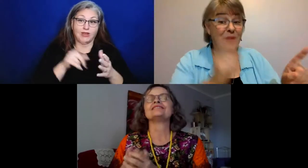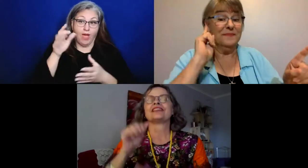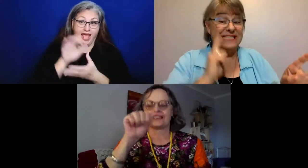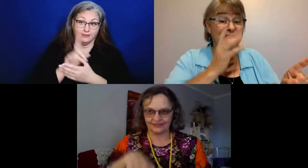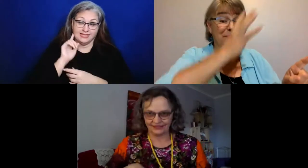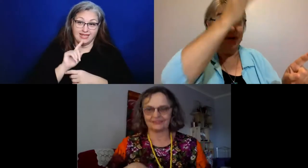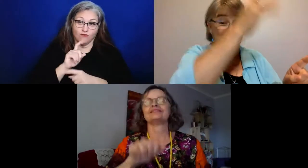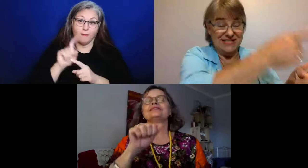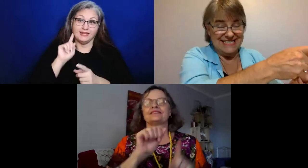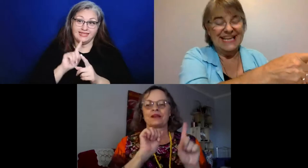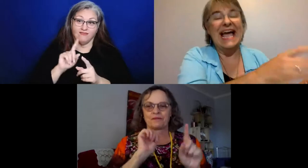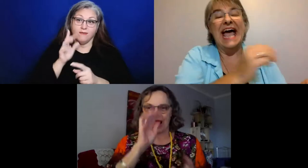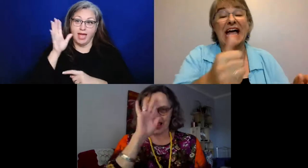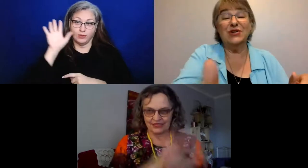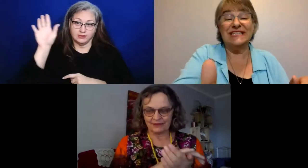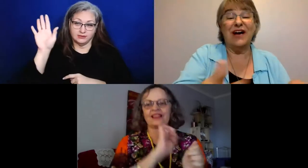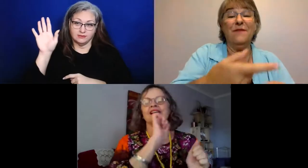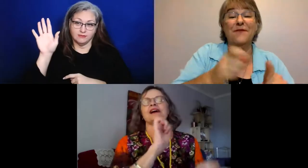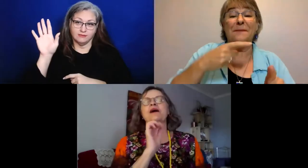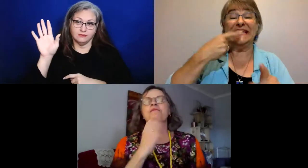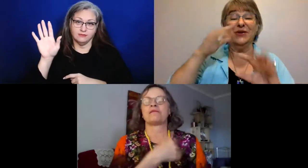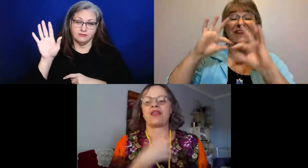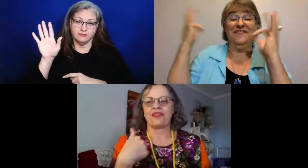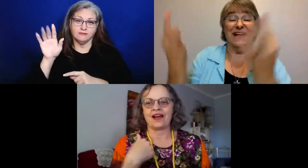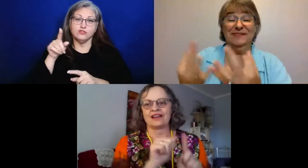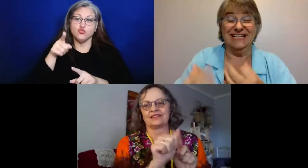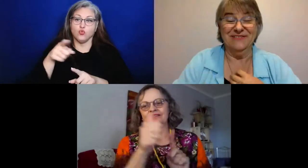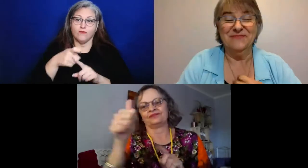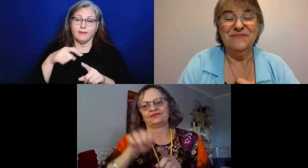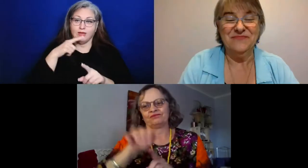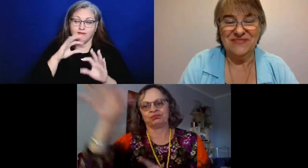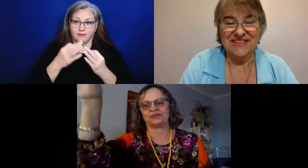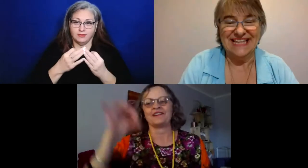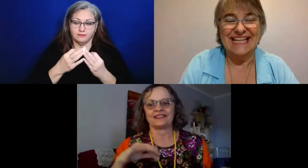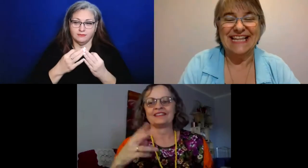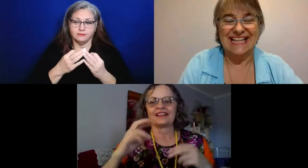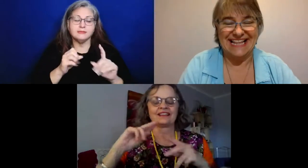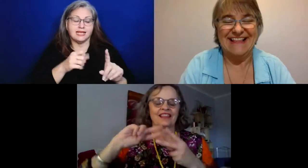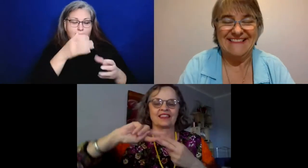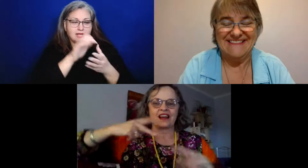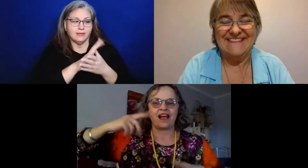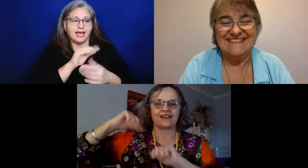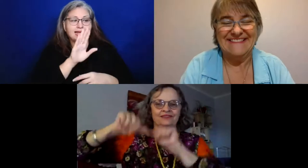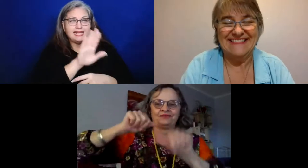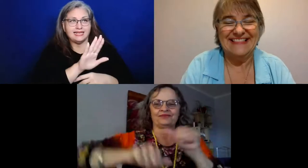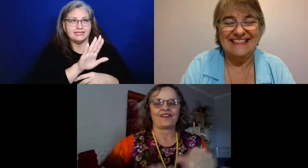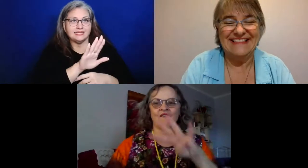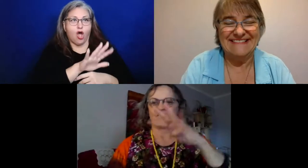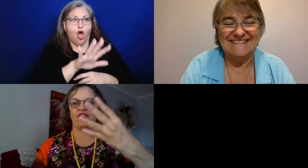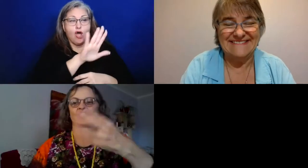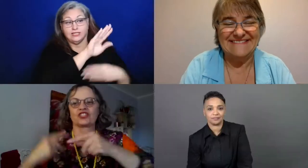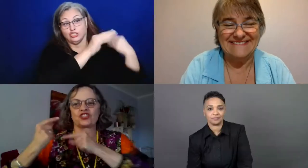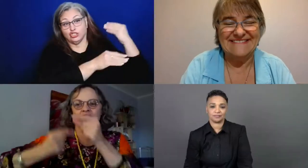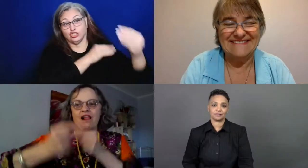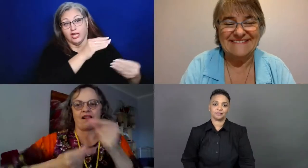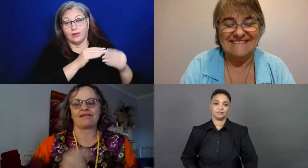deaf from deaf parents? And yourself from hearing yes. Family. My husband and his and all the generations